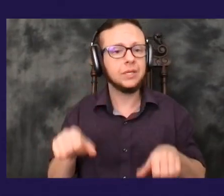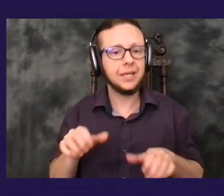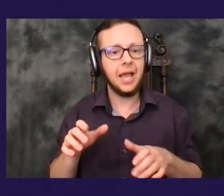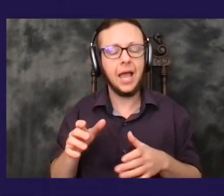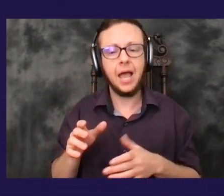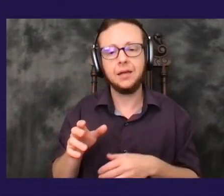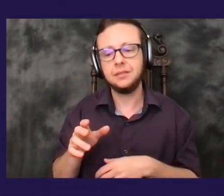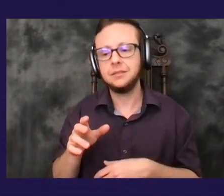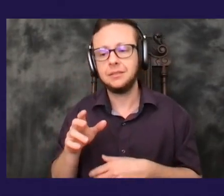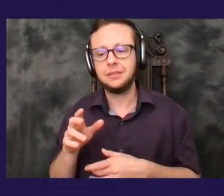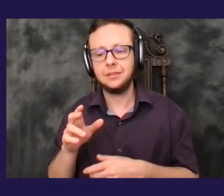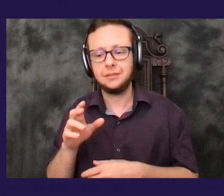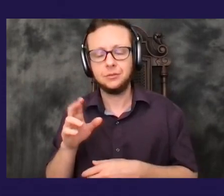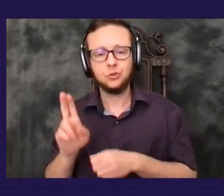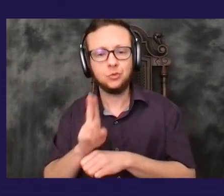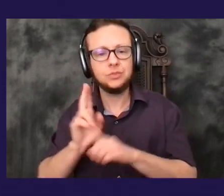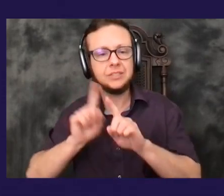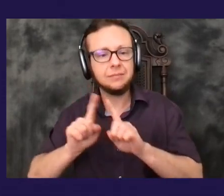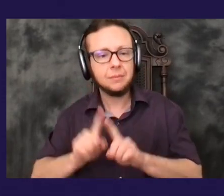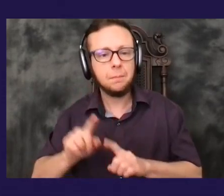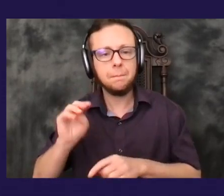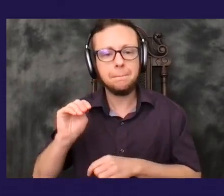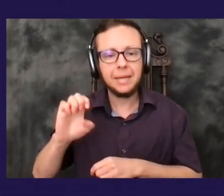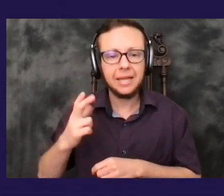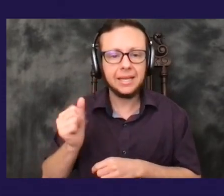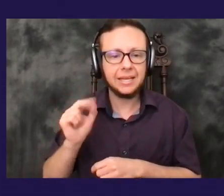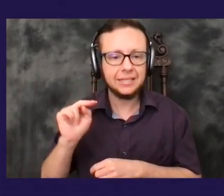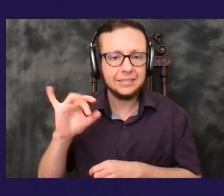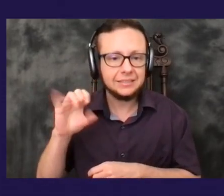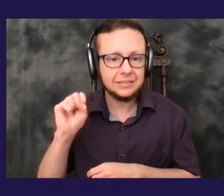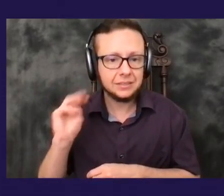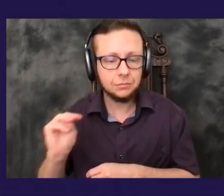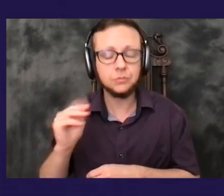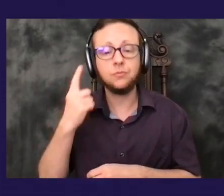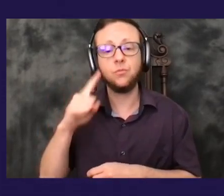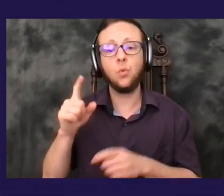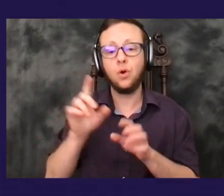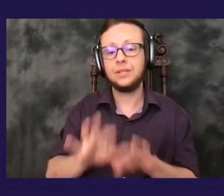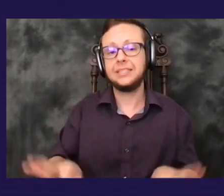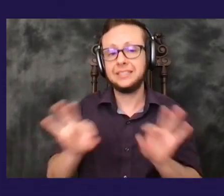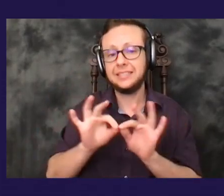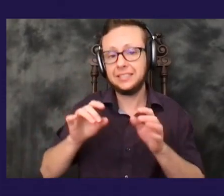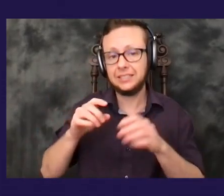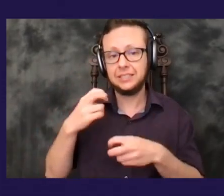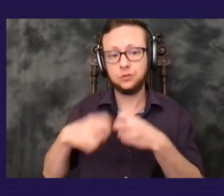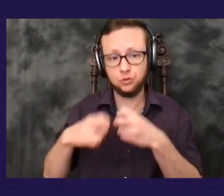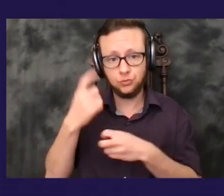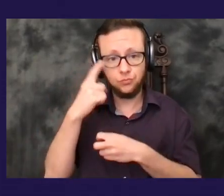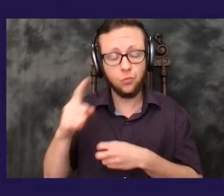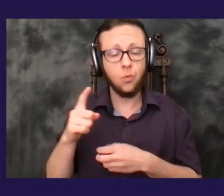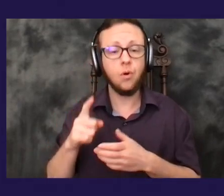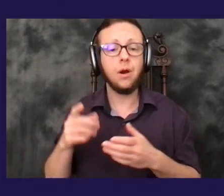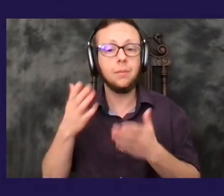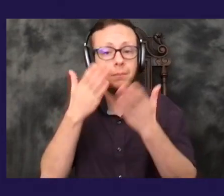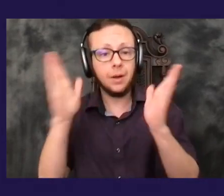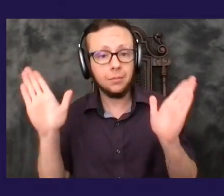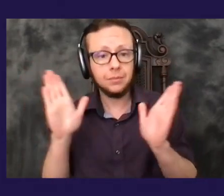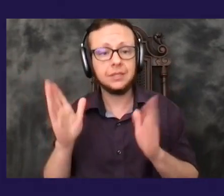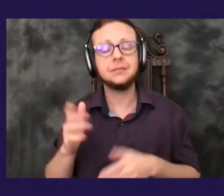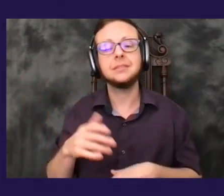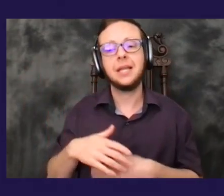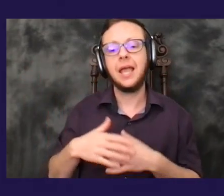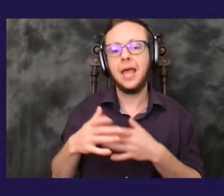key issues that are most important to the public and navigate the concept of information